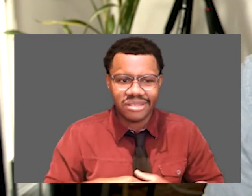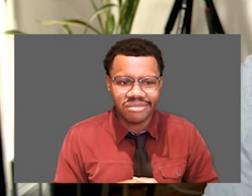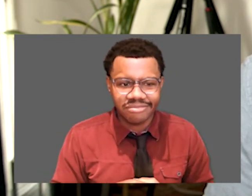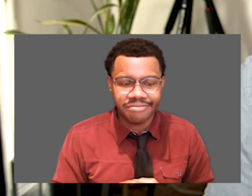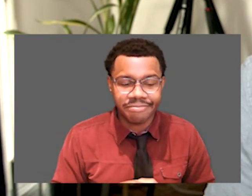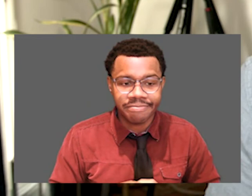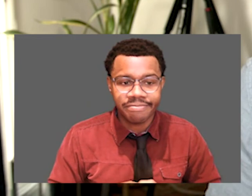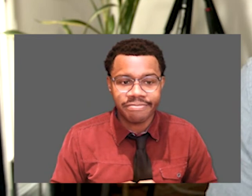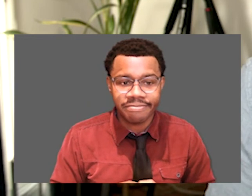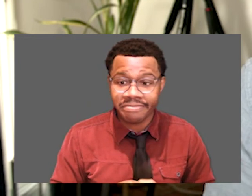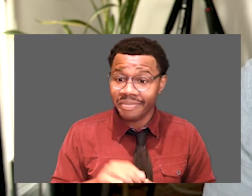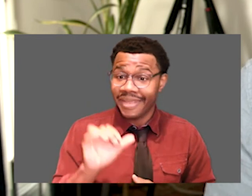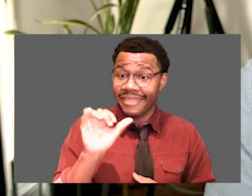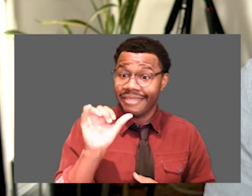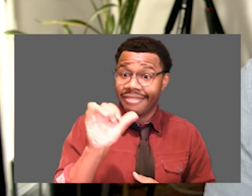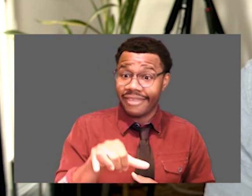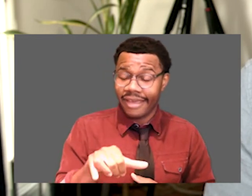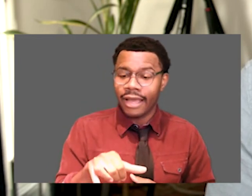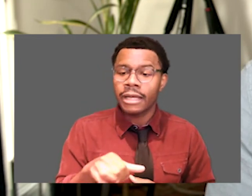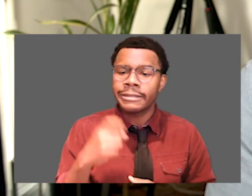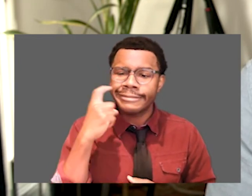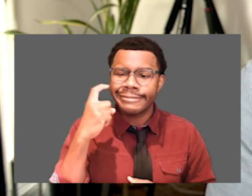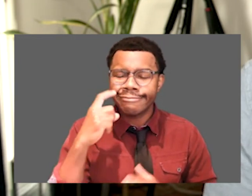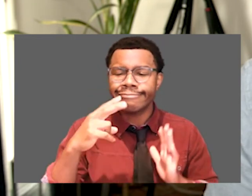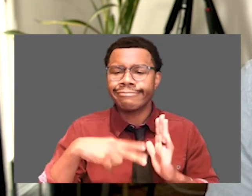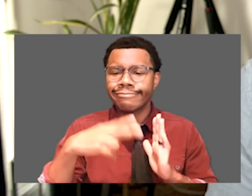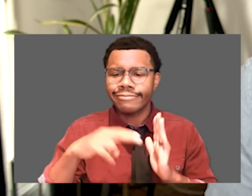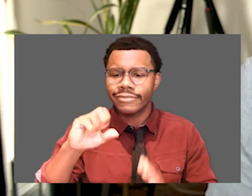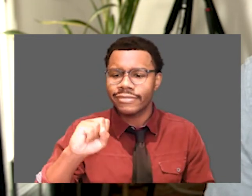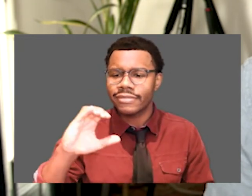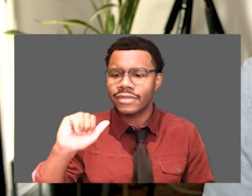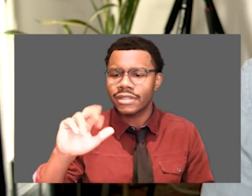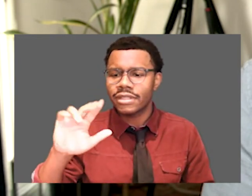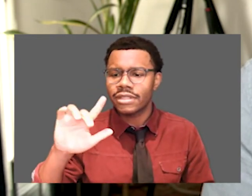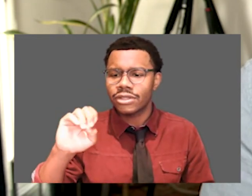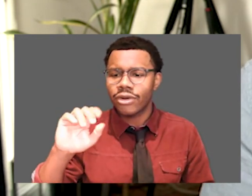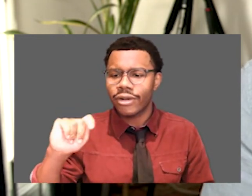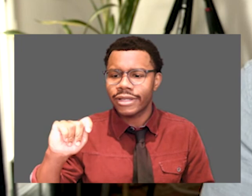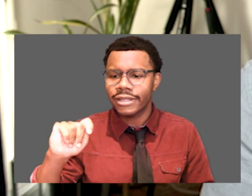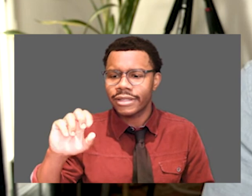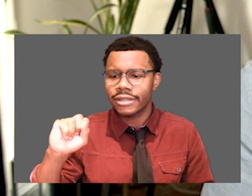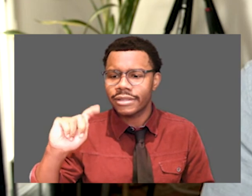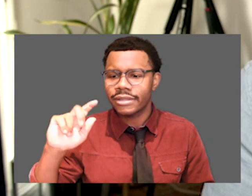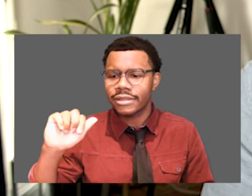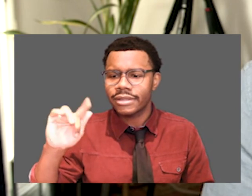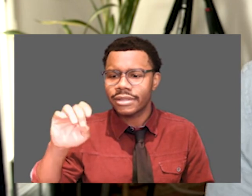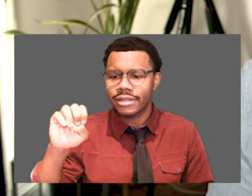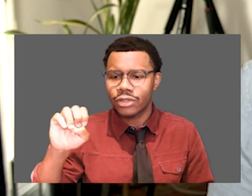That was The Scarlet Statute by Jeffrey L. Young, inspired by Minnesota Statute